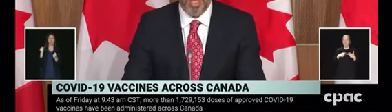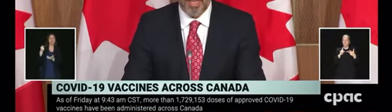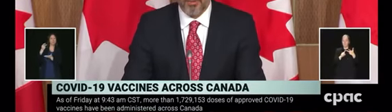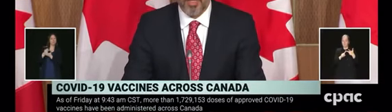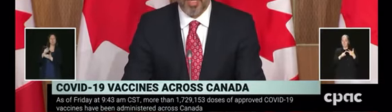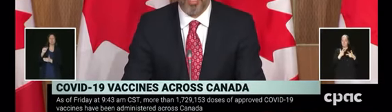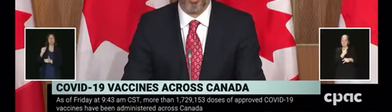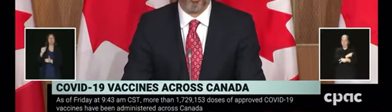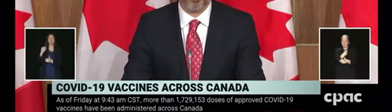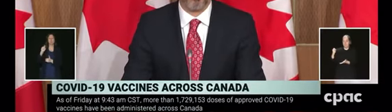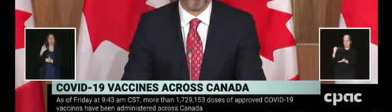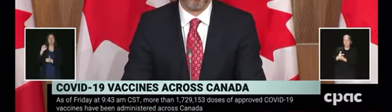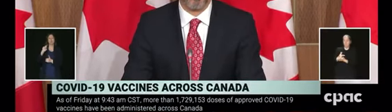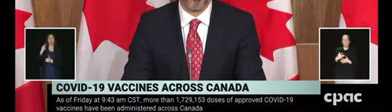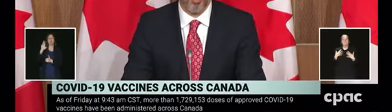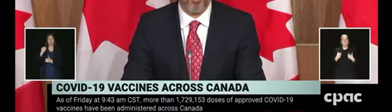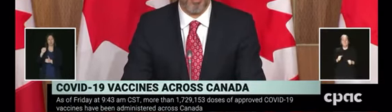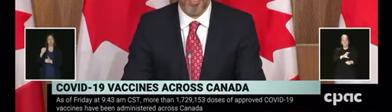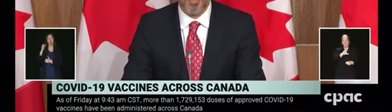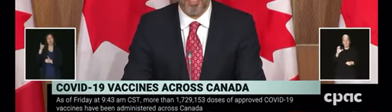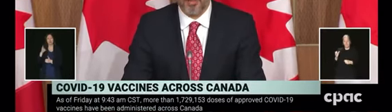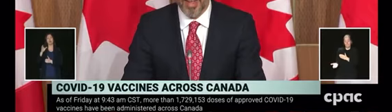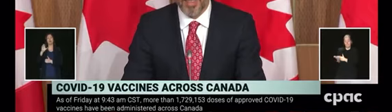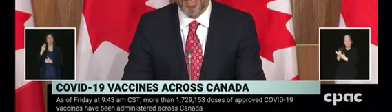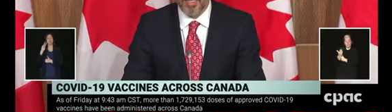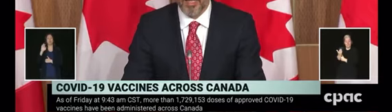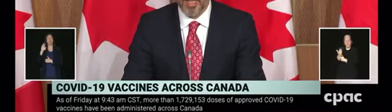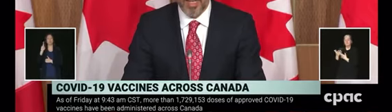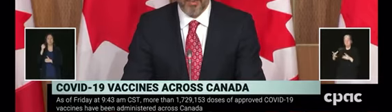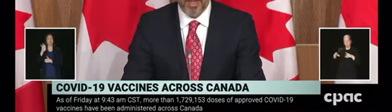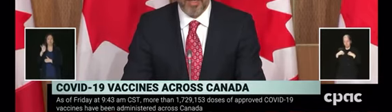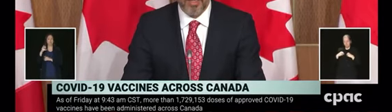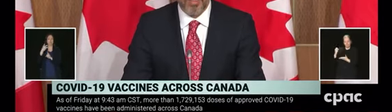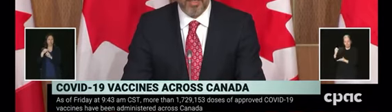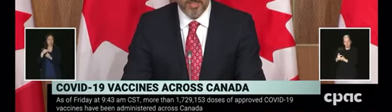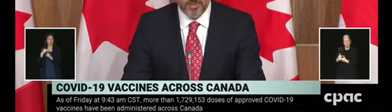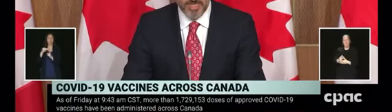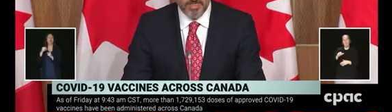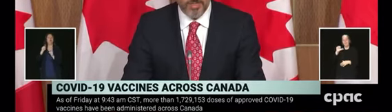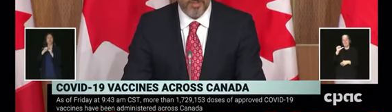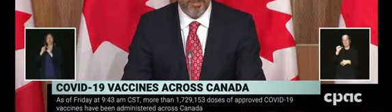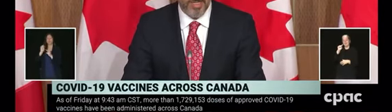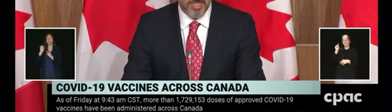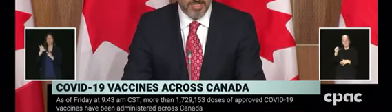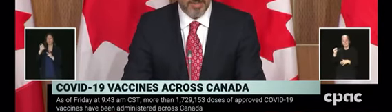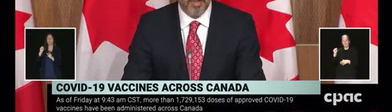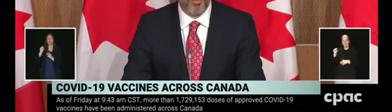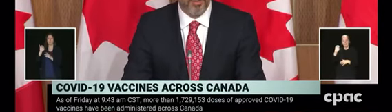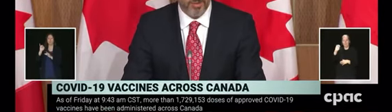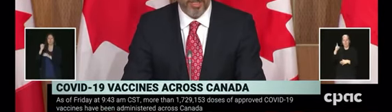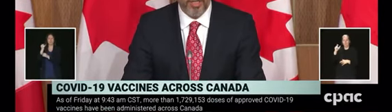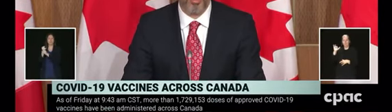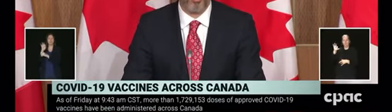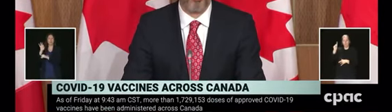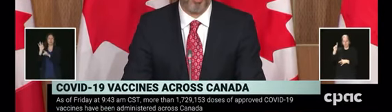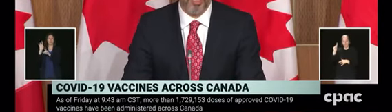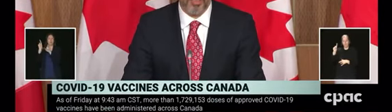authorized the AstraZeneca Oxford COVID-19 vaccine, as well as the Serum Institute of India's